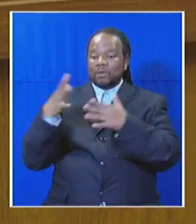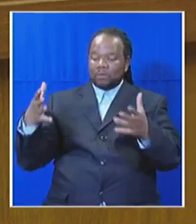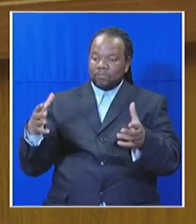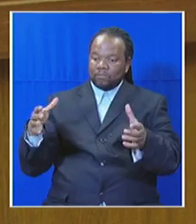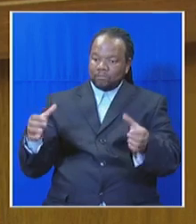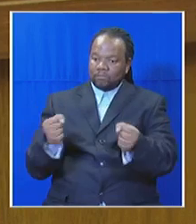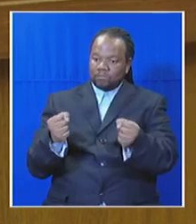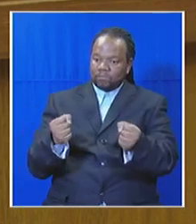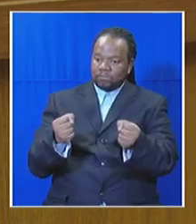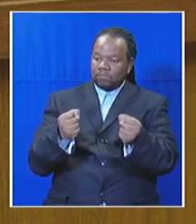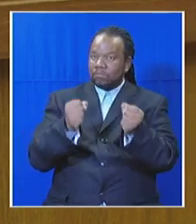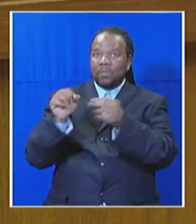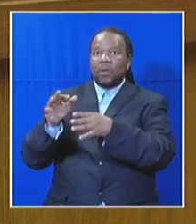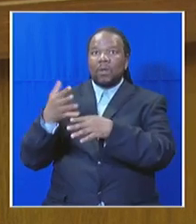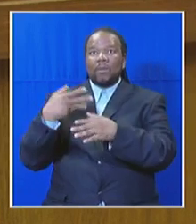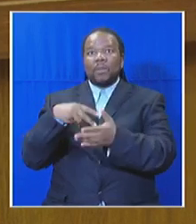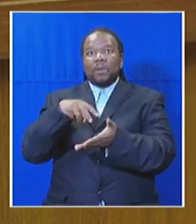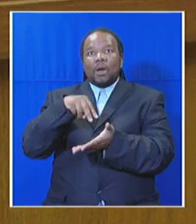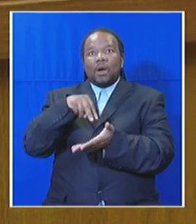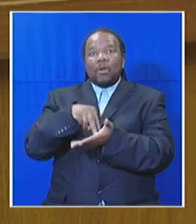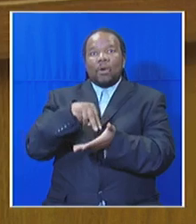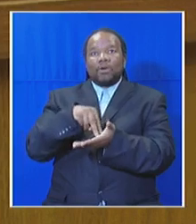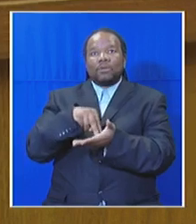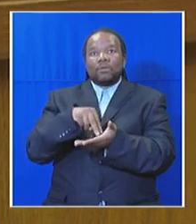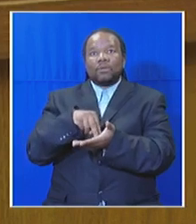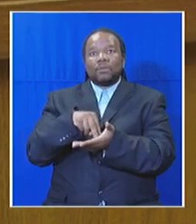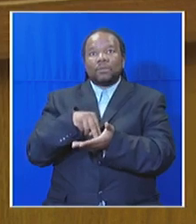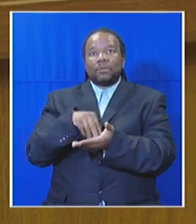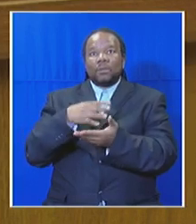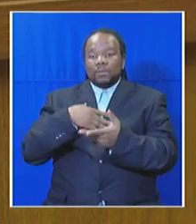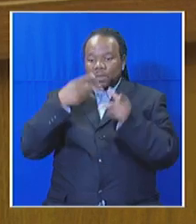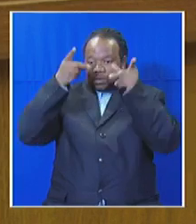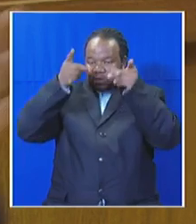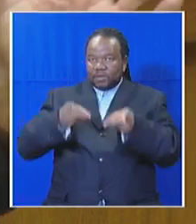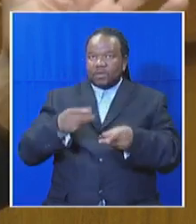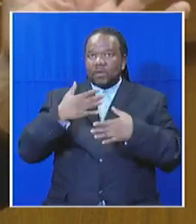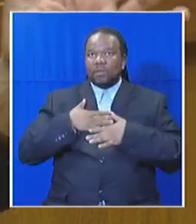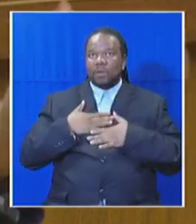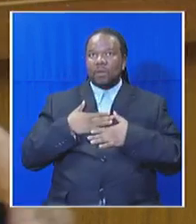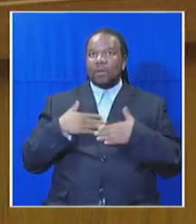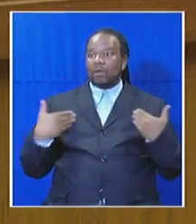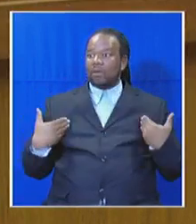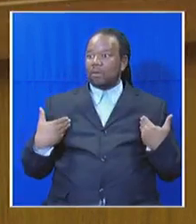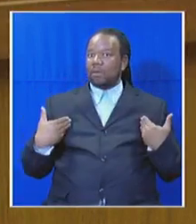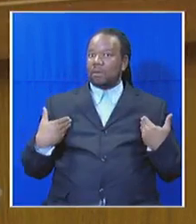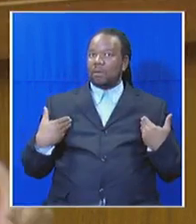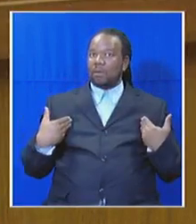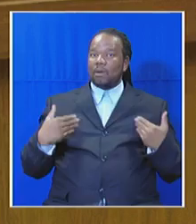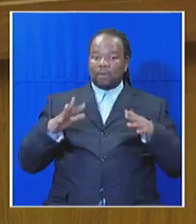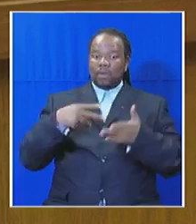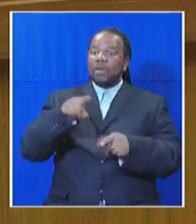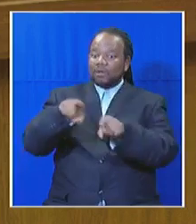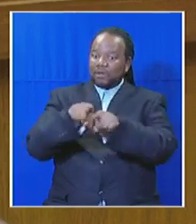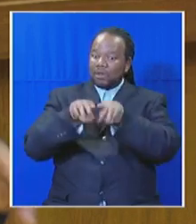Really, I was standing here. I did not take any decision of that nature. It's not within my, I was here where I